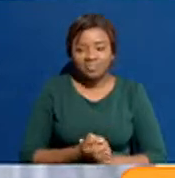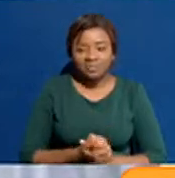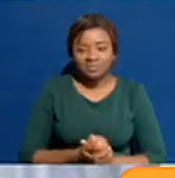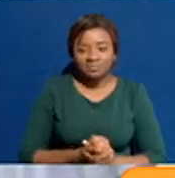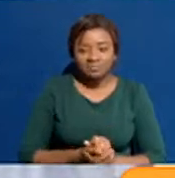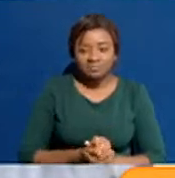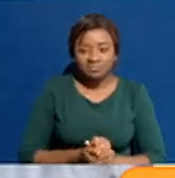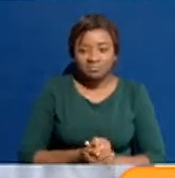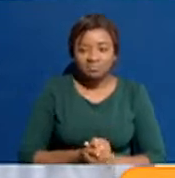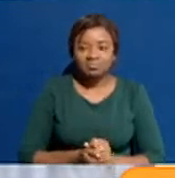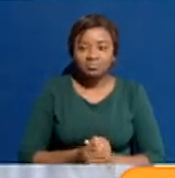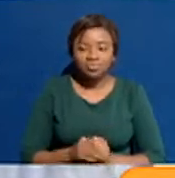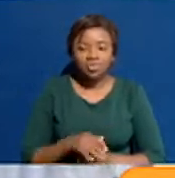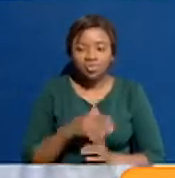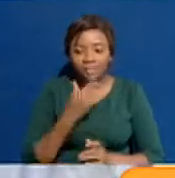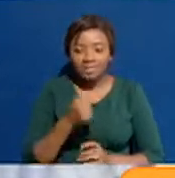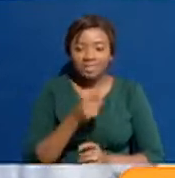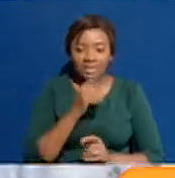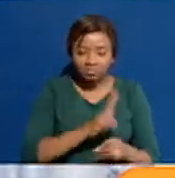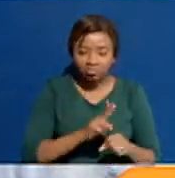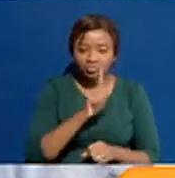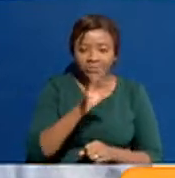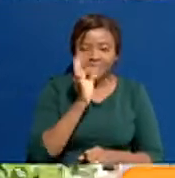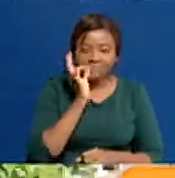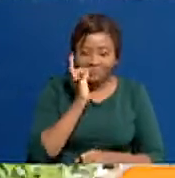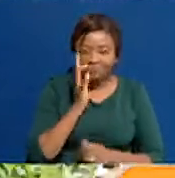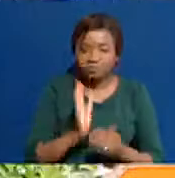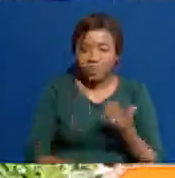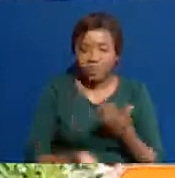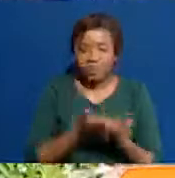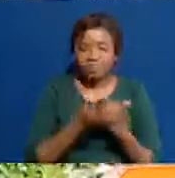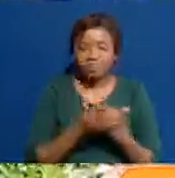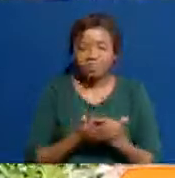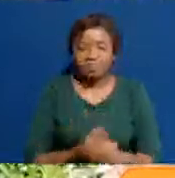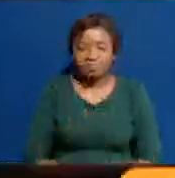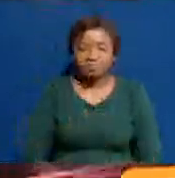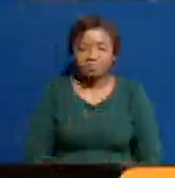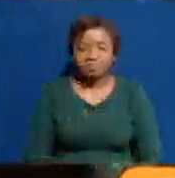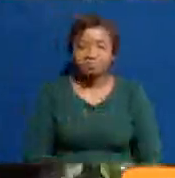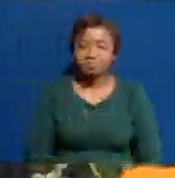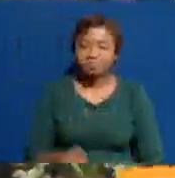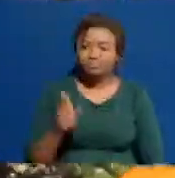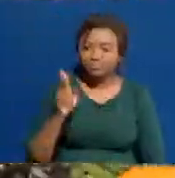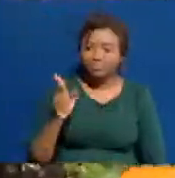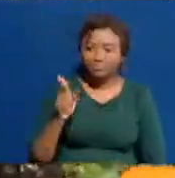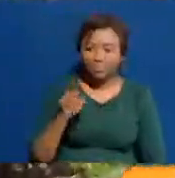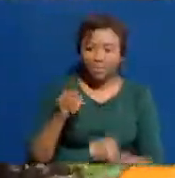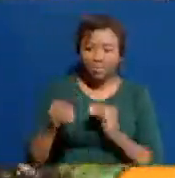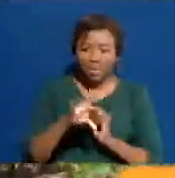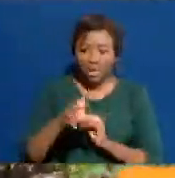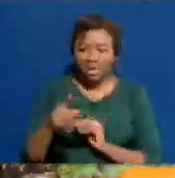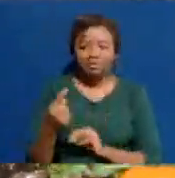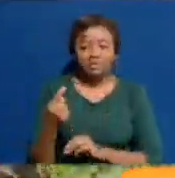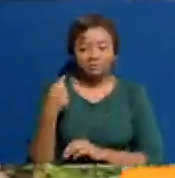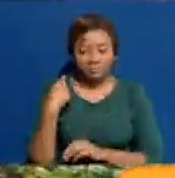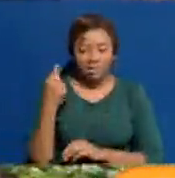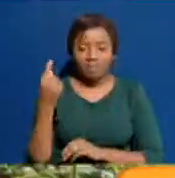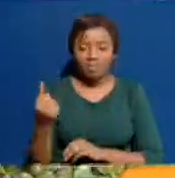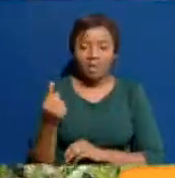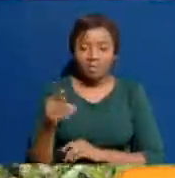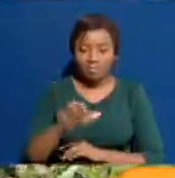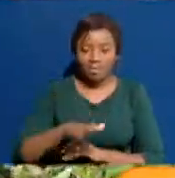sana, kuja kwa matunda ambayo itawasaidia na miti. Busia County is currently the number one producer